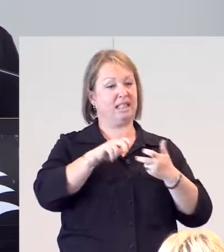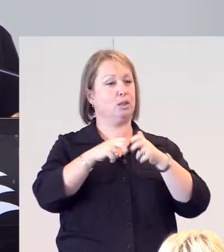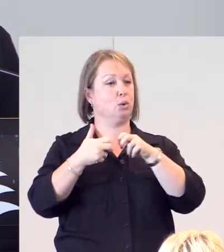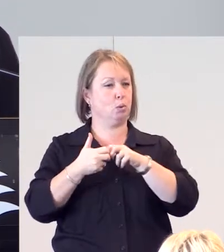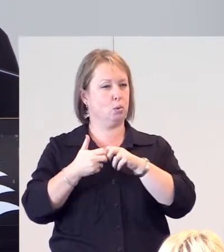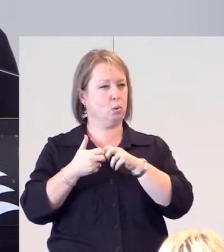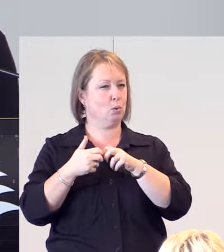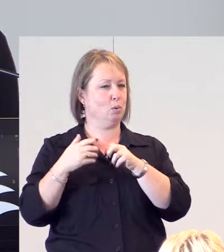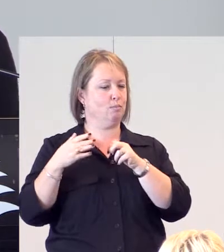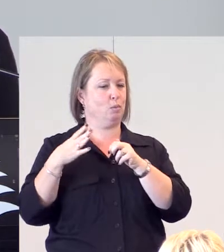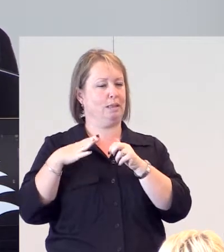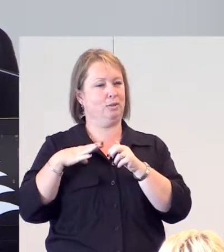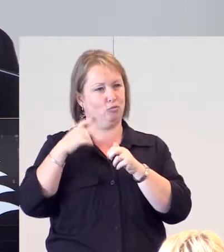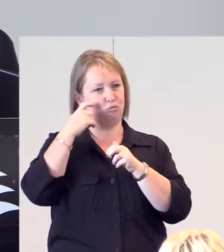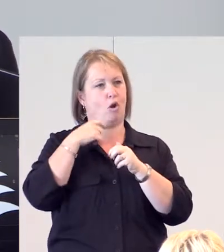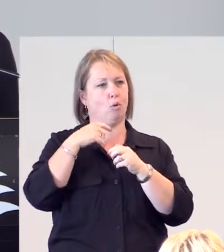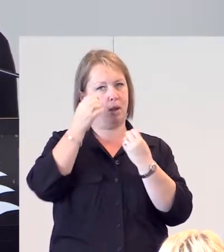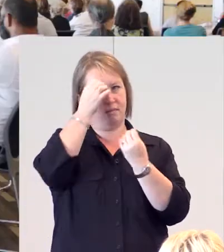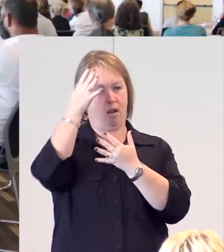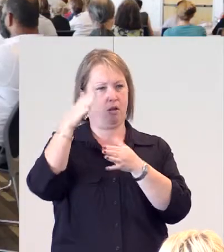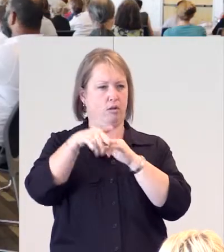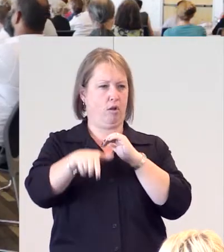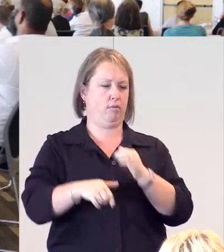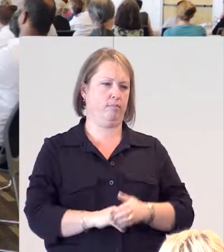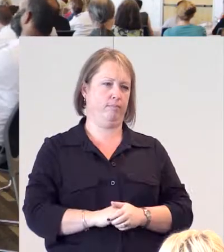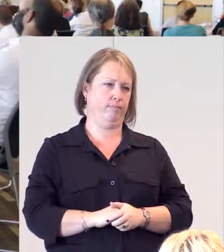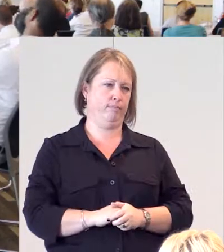to provide advice upon.